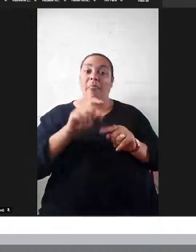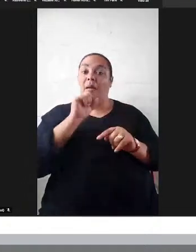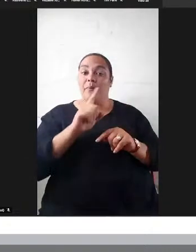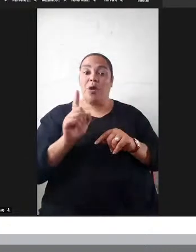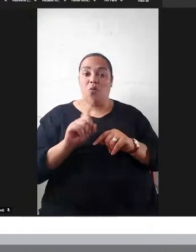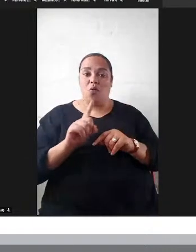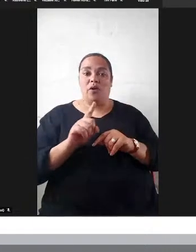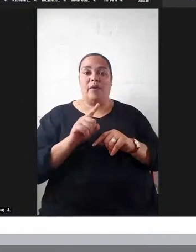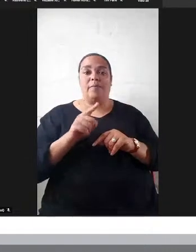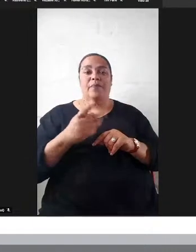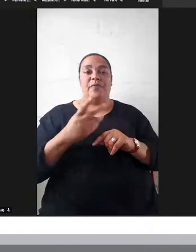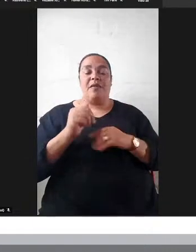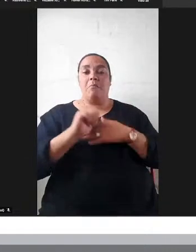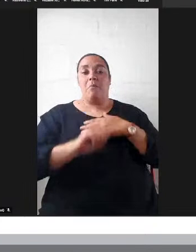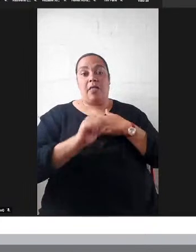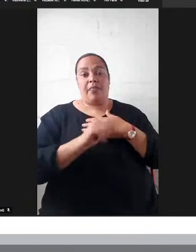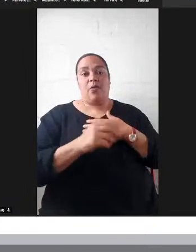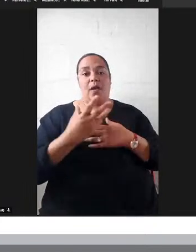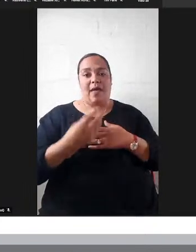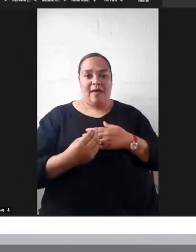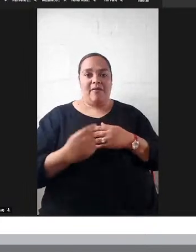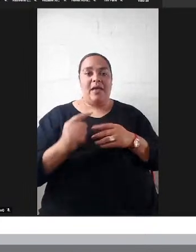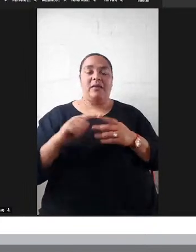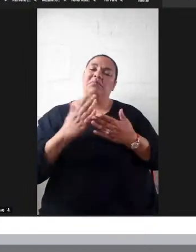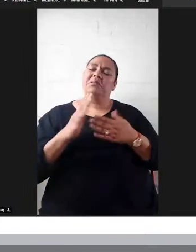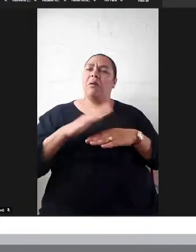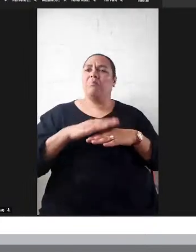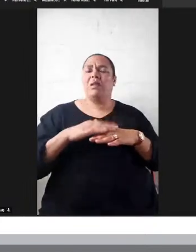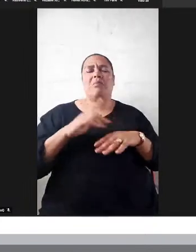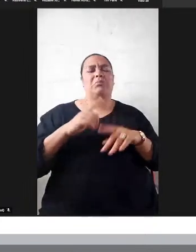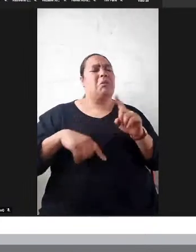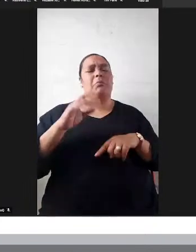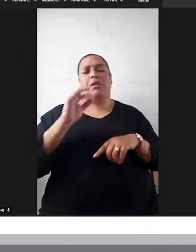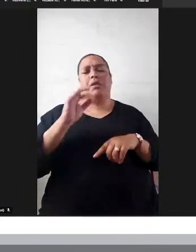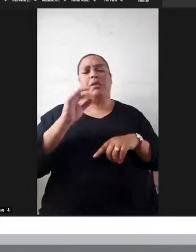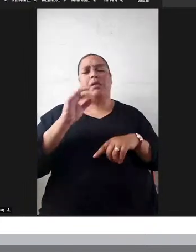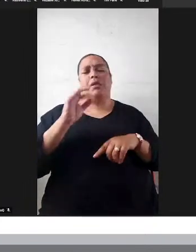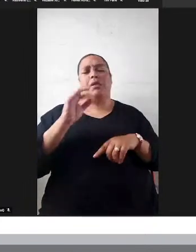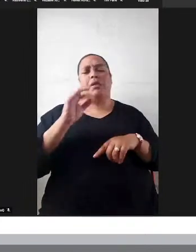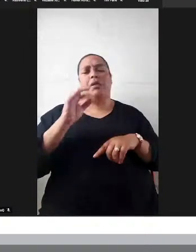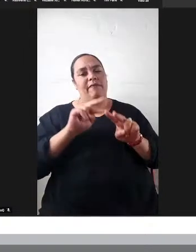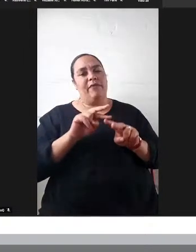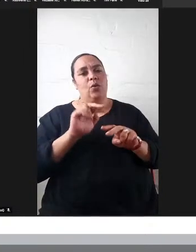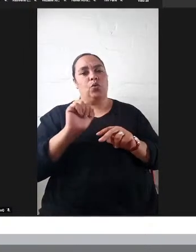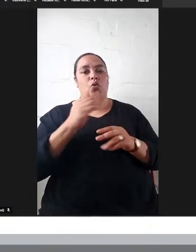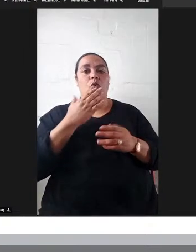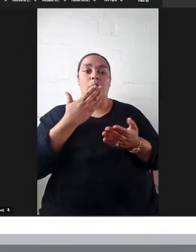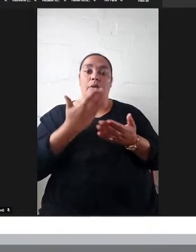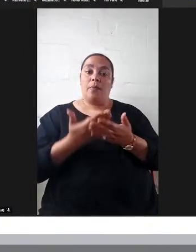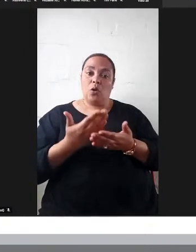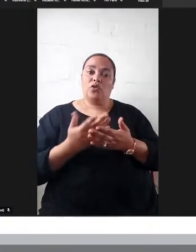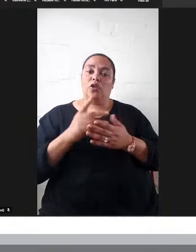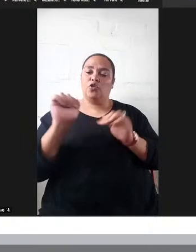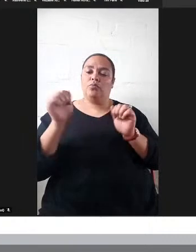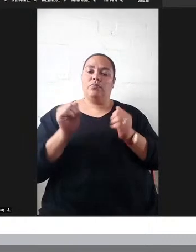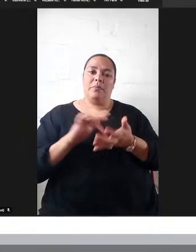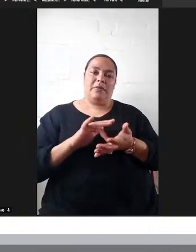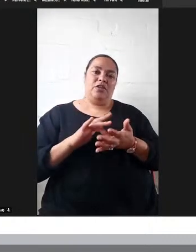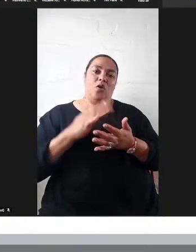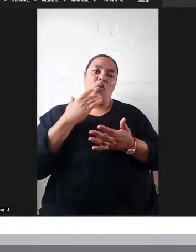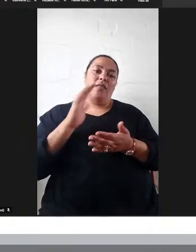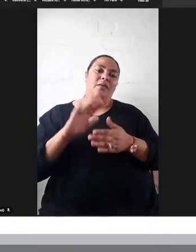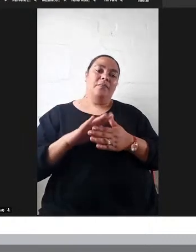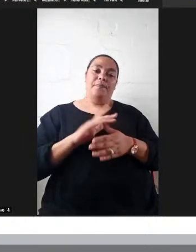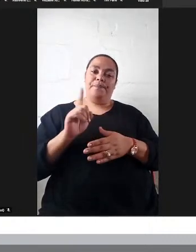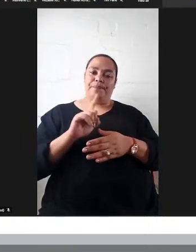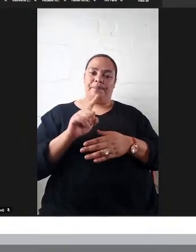that sits monthly and sometimes as needed to review proposals to fill posts once they become